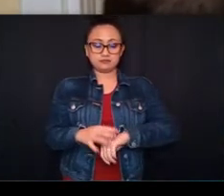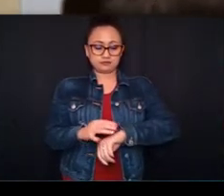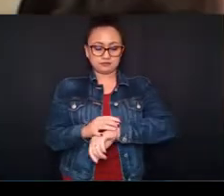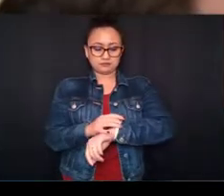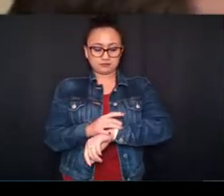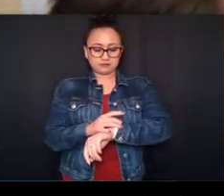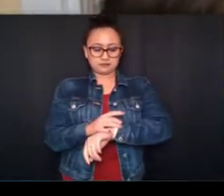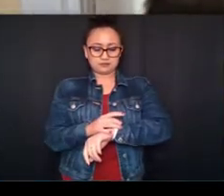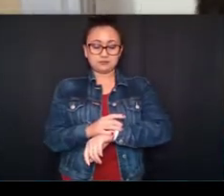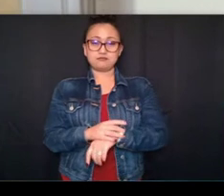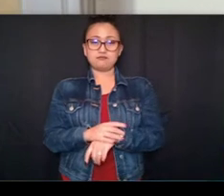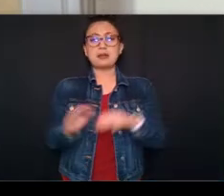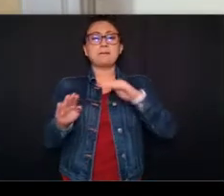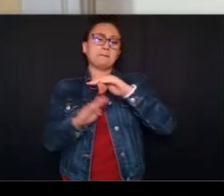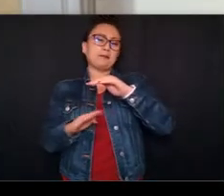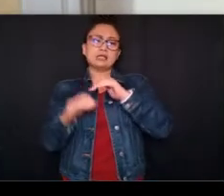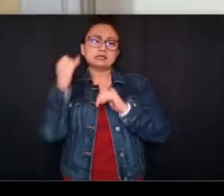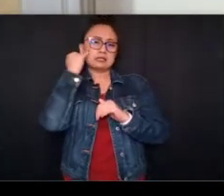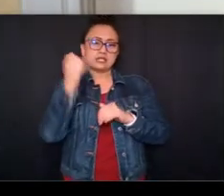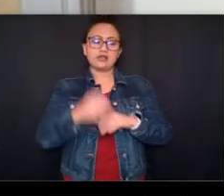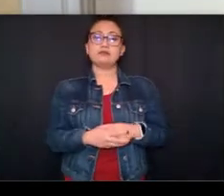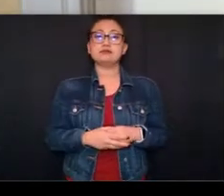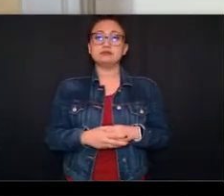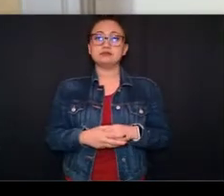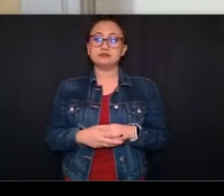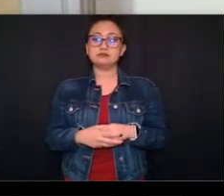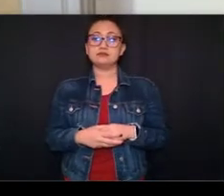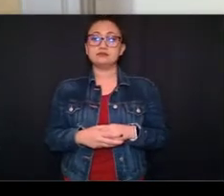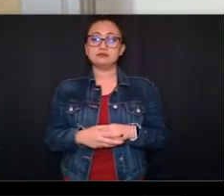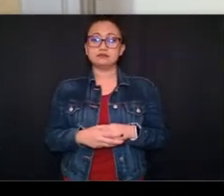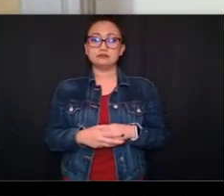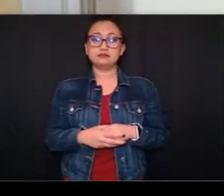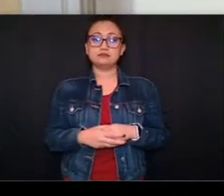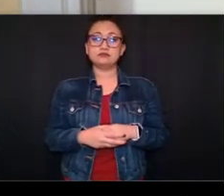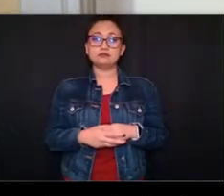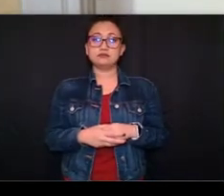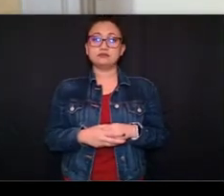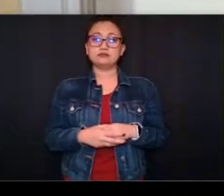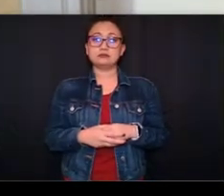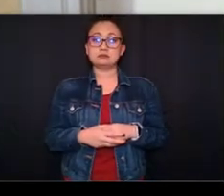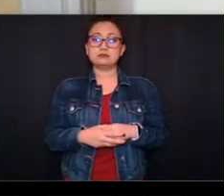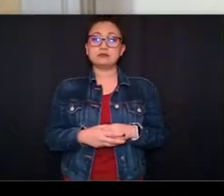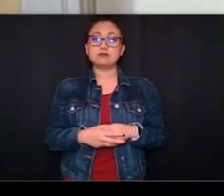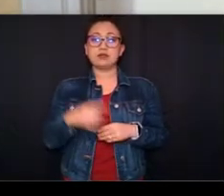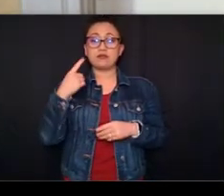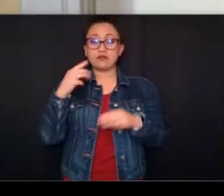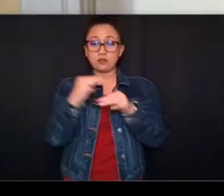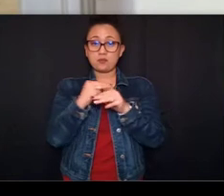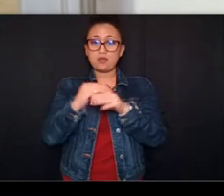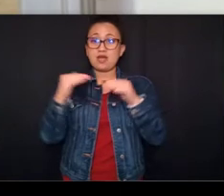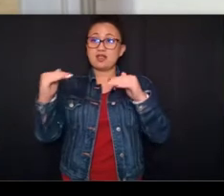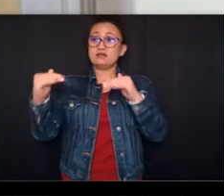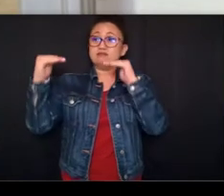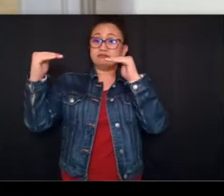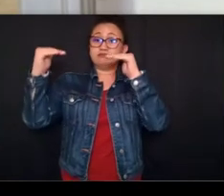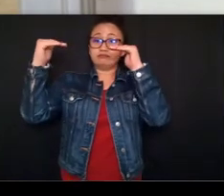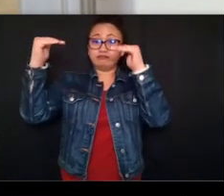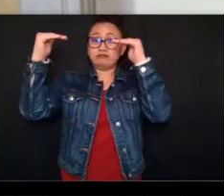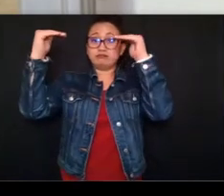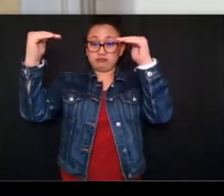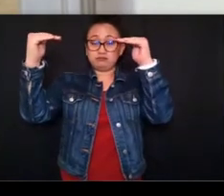All right, so that's the basic idea. As you get higher and higher into math, there are a few additional rules and order of operations. We'll get to those as you get higher in